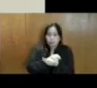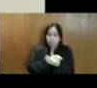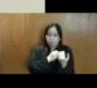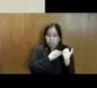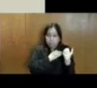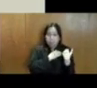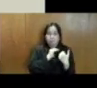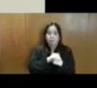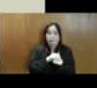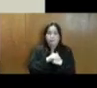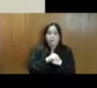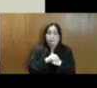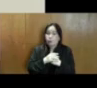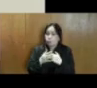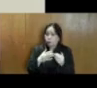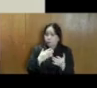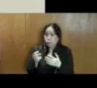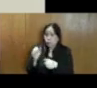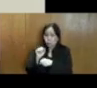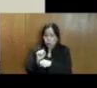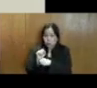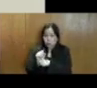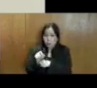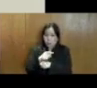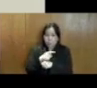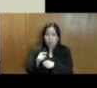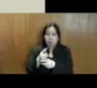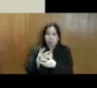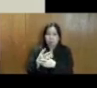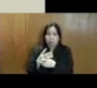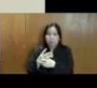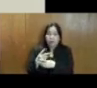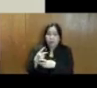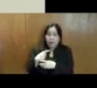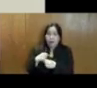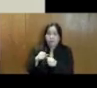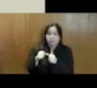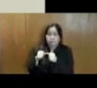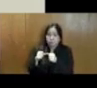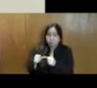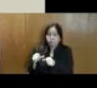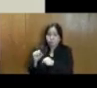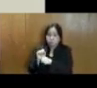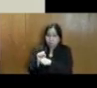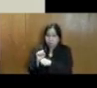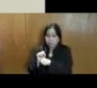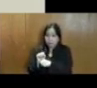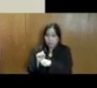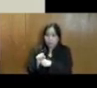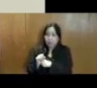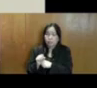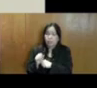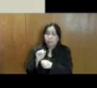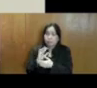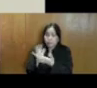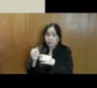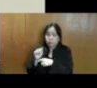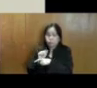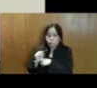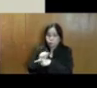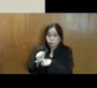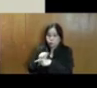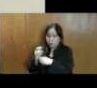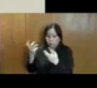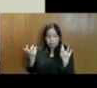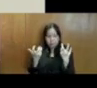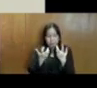And whether or not these workers are currently employed in carbon-intensive jobs can be, and whether they can be actually matched to these new jobs